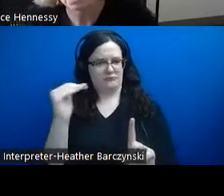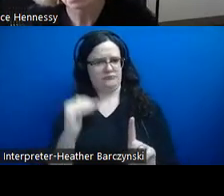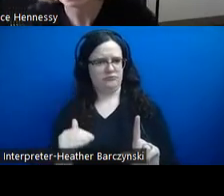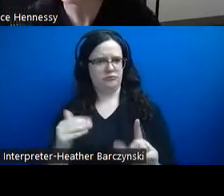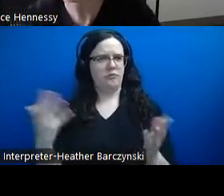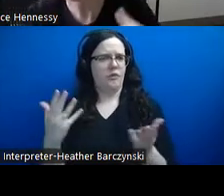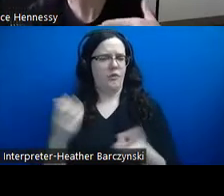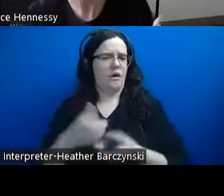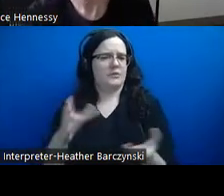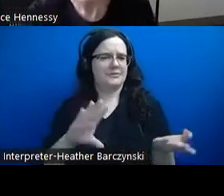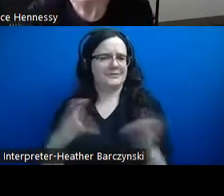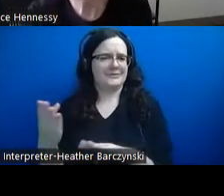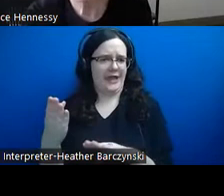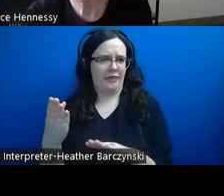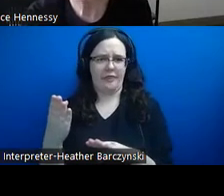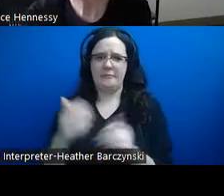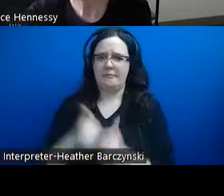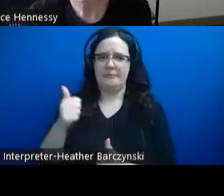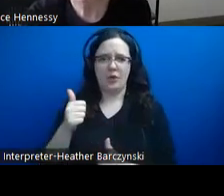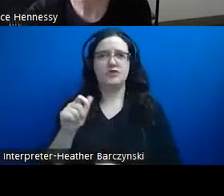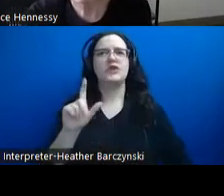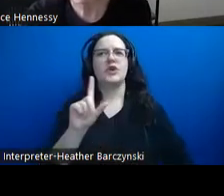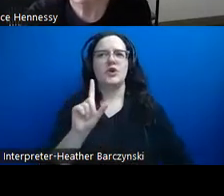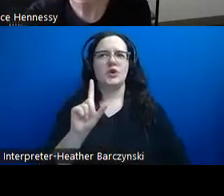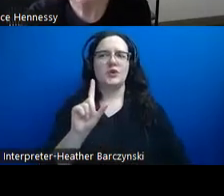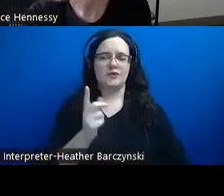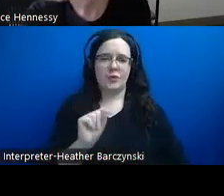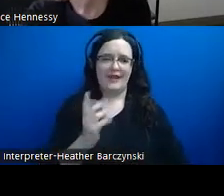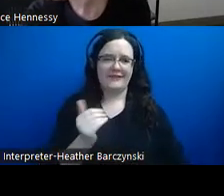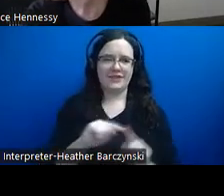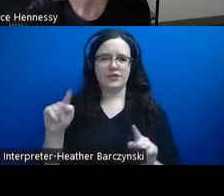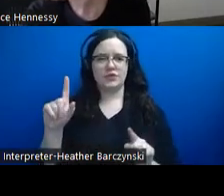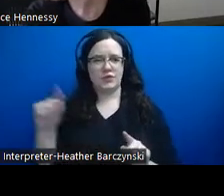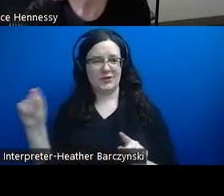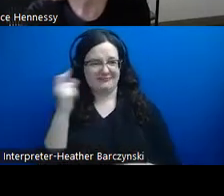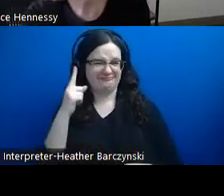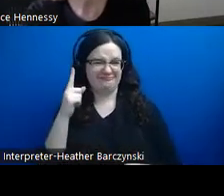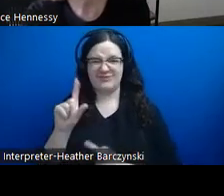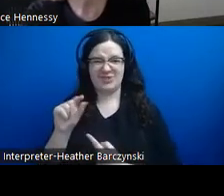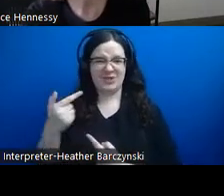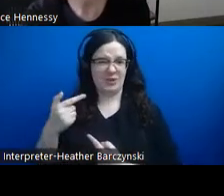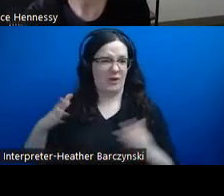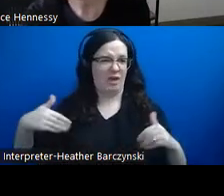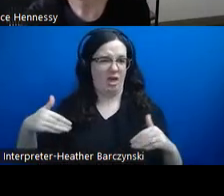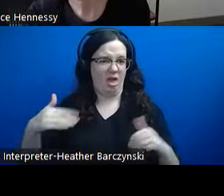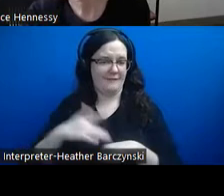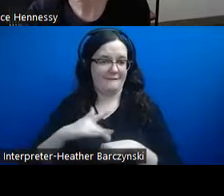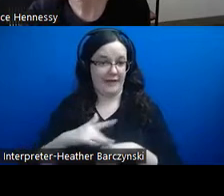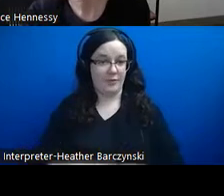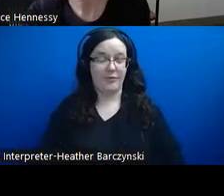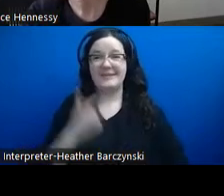2015 and 2020. Data from 2021 are not yet available. And as you can see, suicide is ranked as the 11th